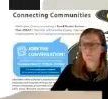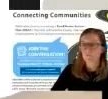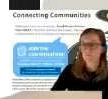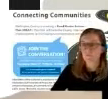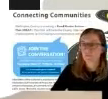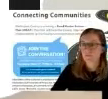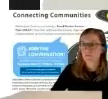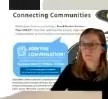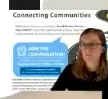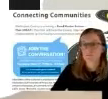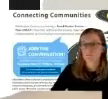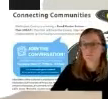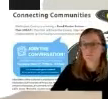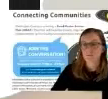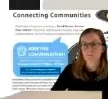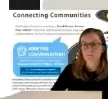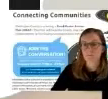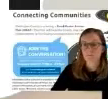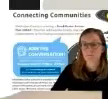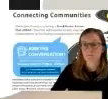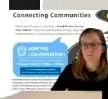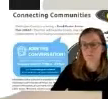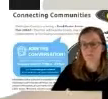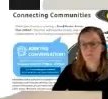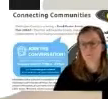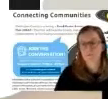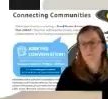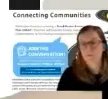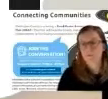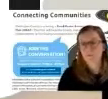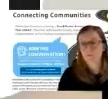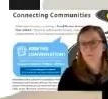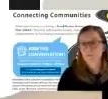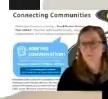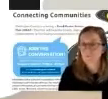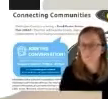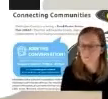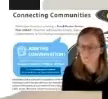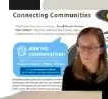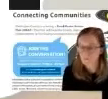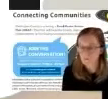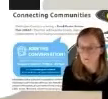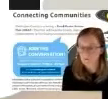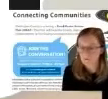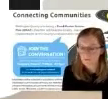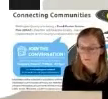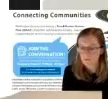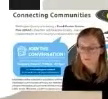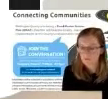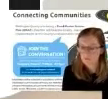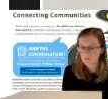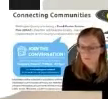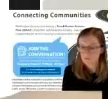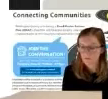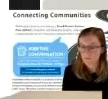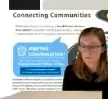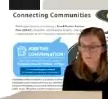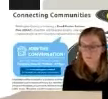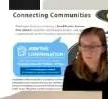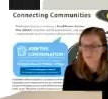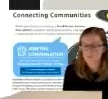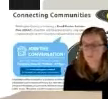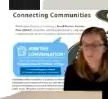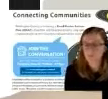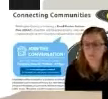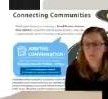the signage for an alternative truck route recently implemented. And the question is, how do we